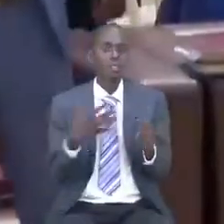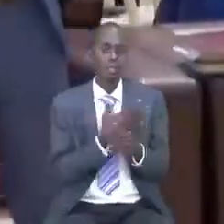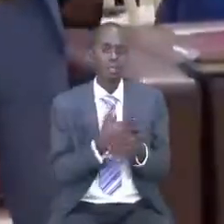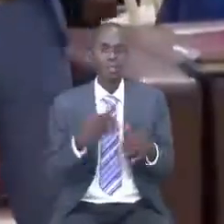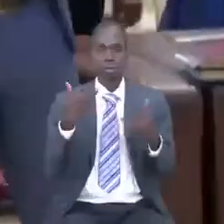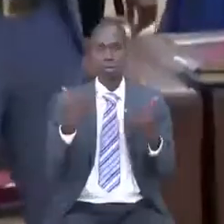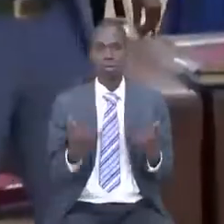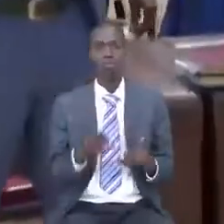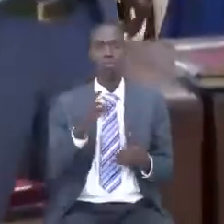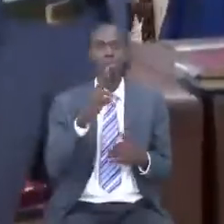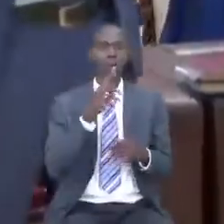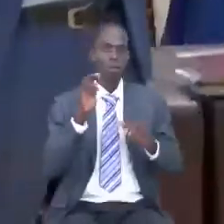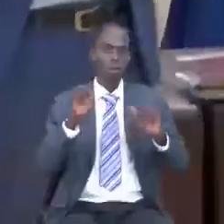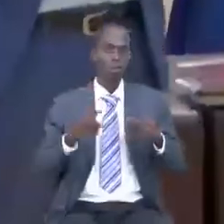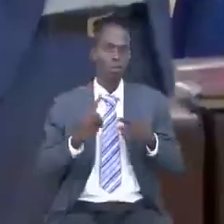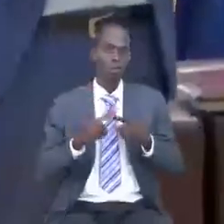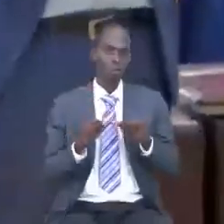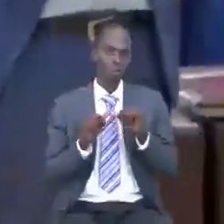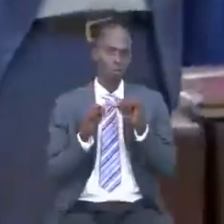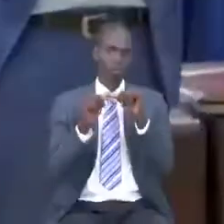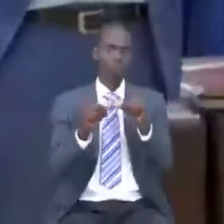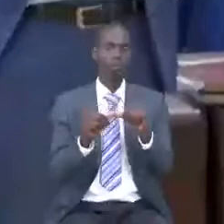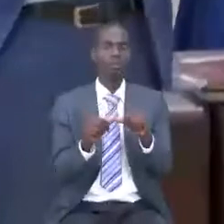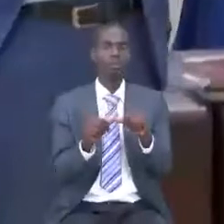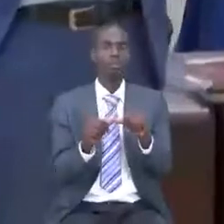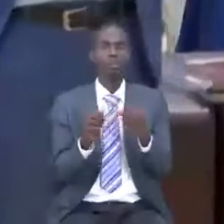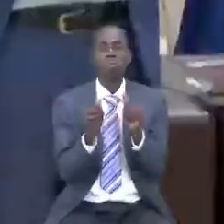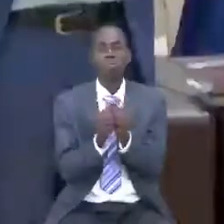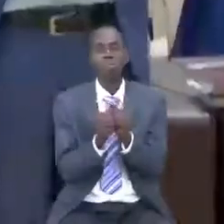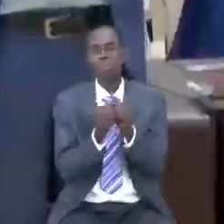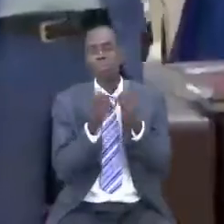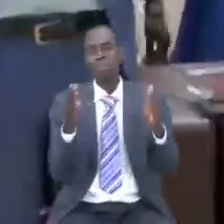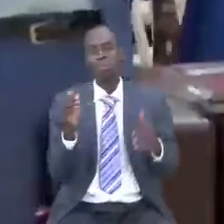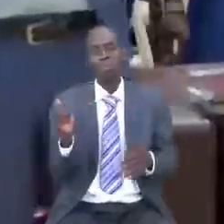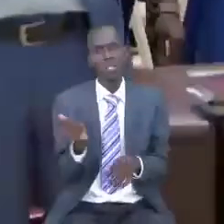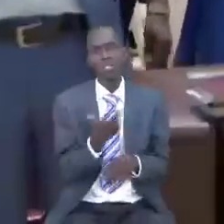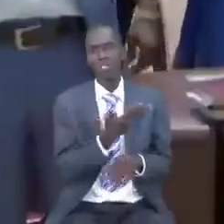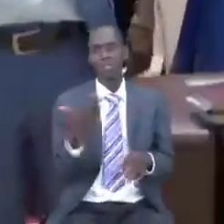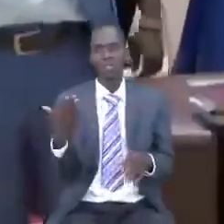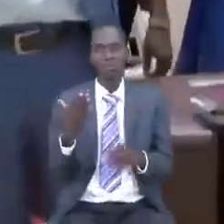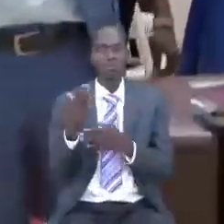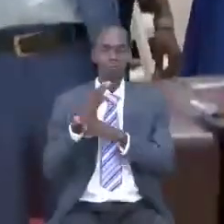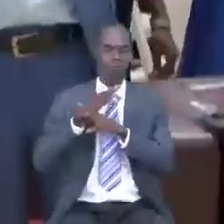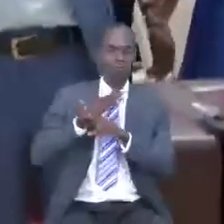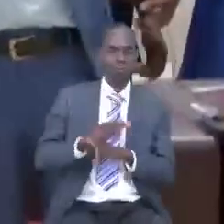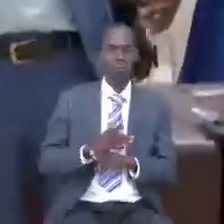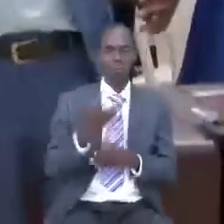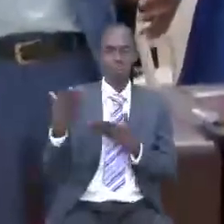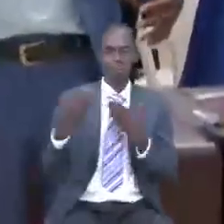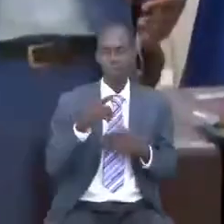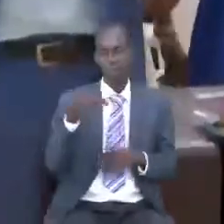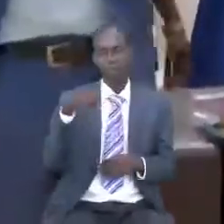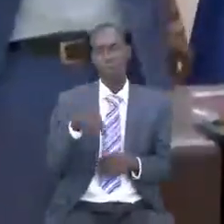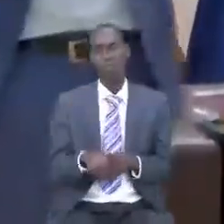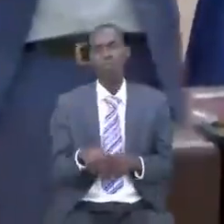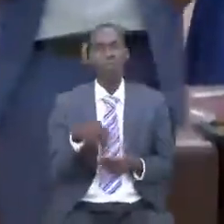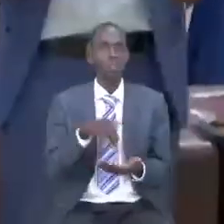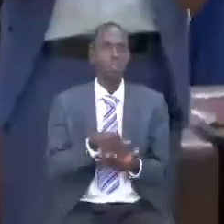to move up without anything tying you down, pinning you down.